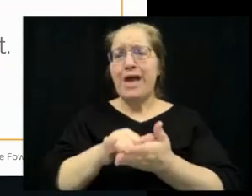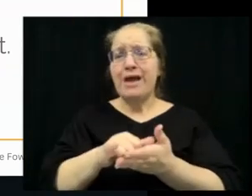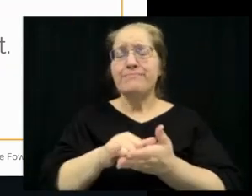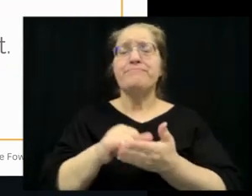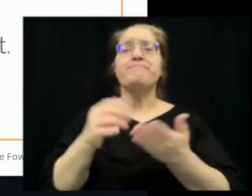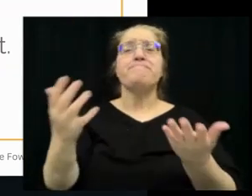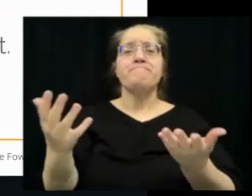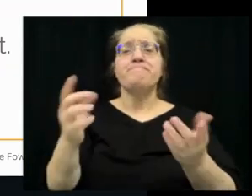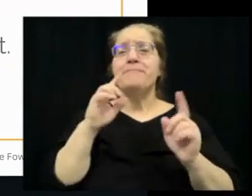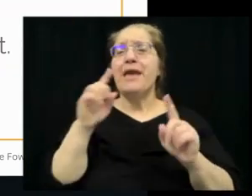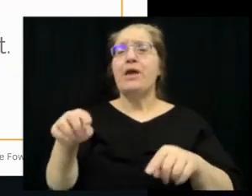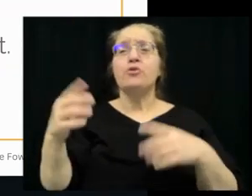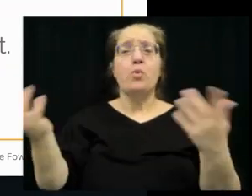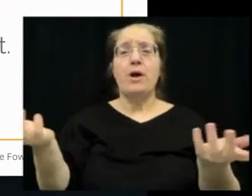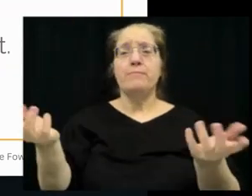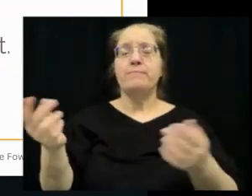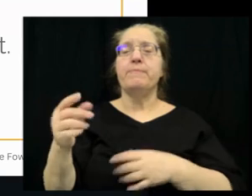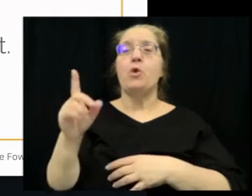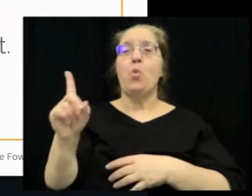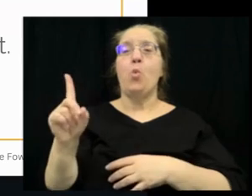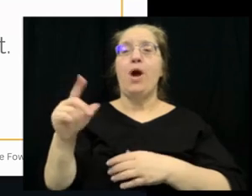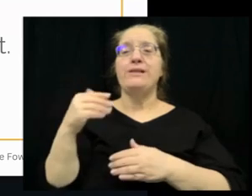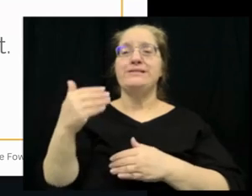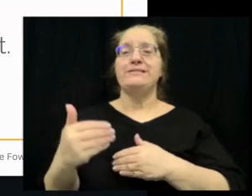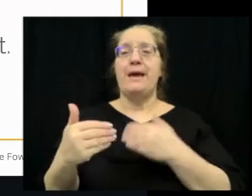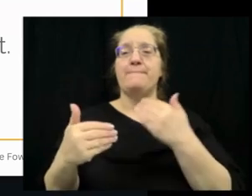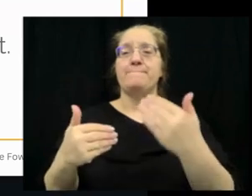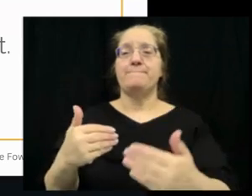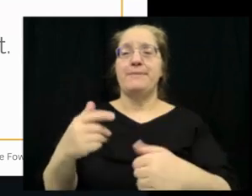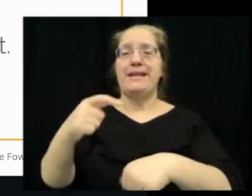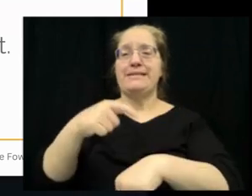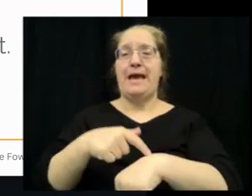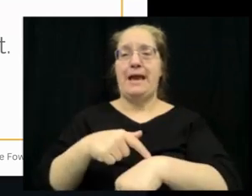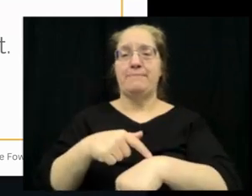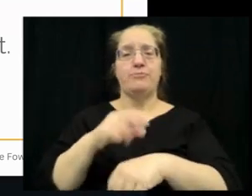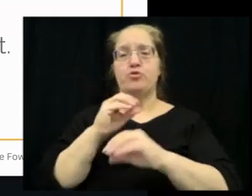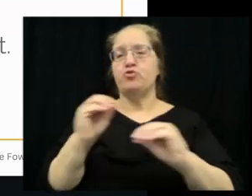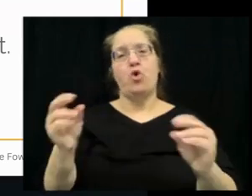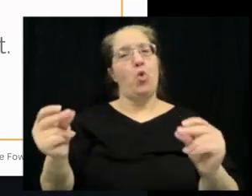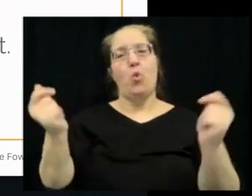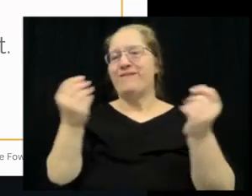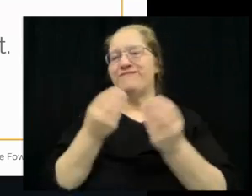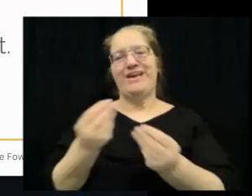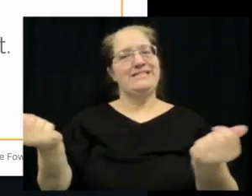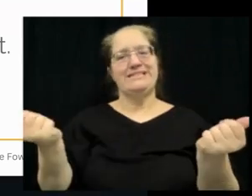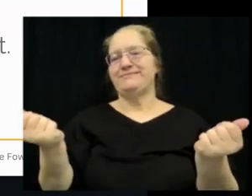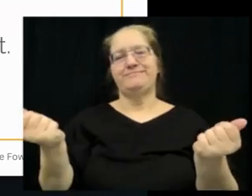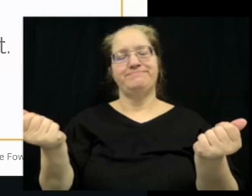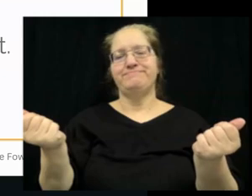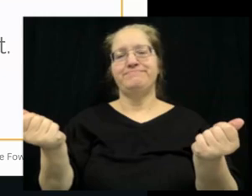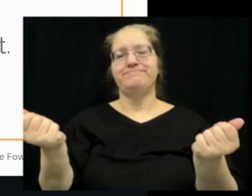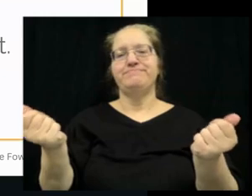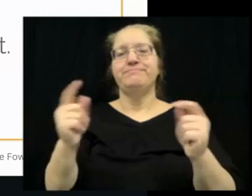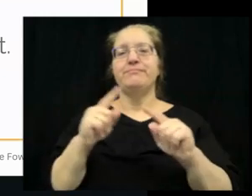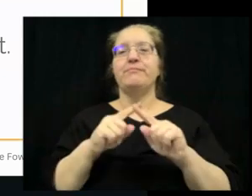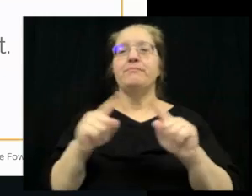answer. One step at a time. There is no quick fix, but I want to pause before we